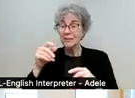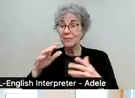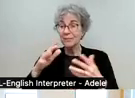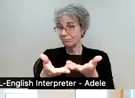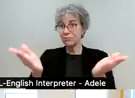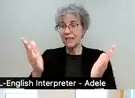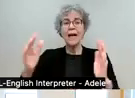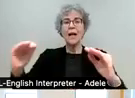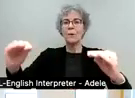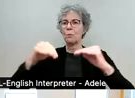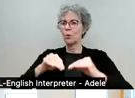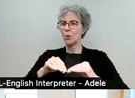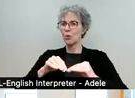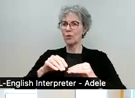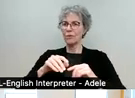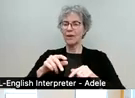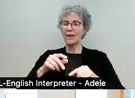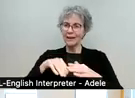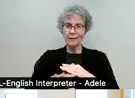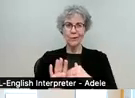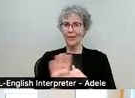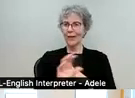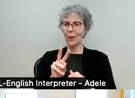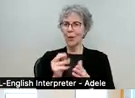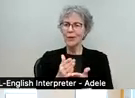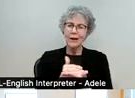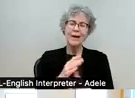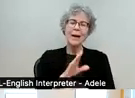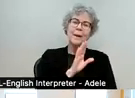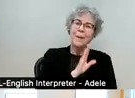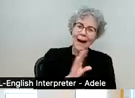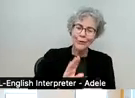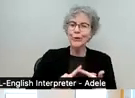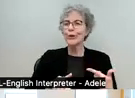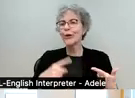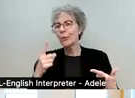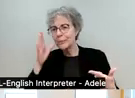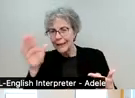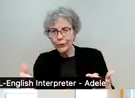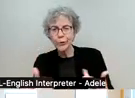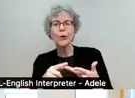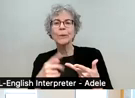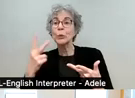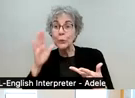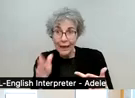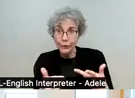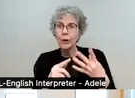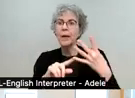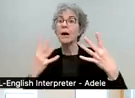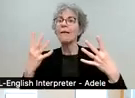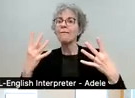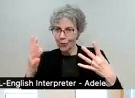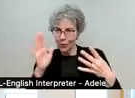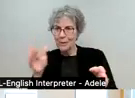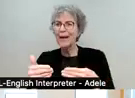in the community, into their own suites. And again, a mix of bachelor, one bedroom, two bedroom, and then up to four bedrooms. And the four bedroom